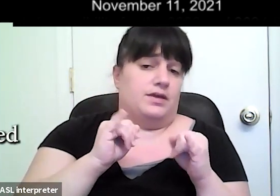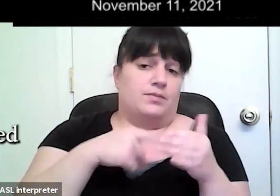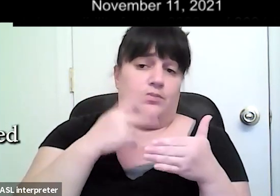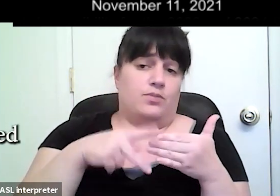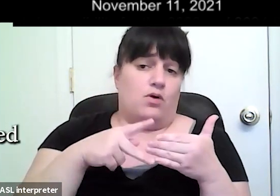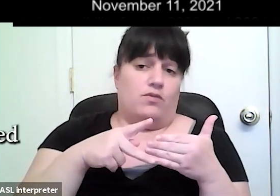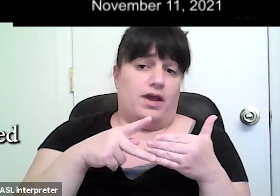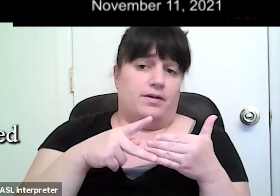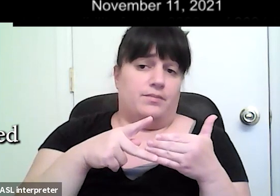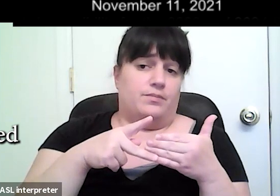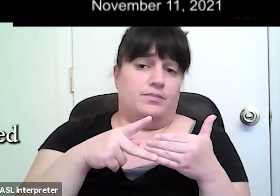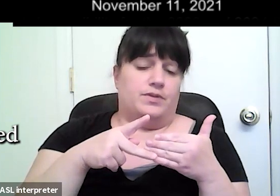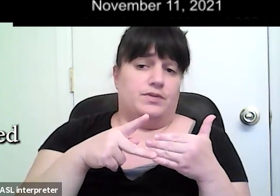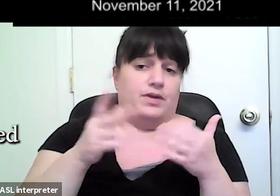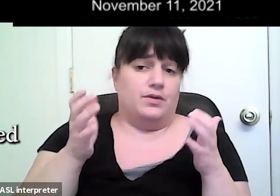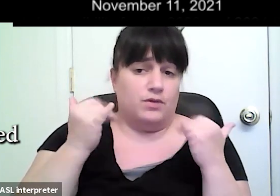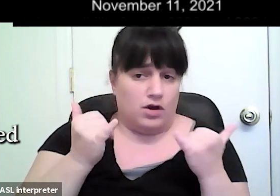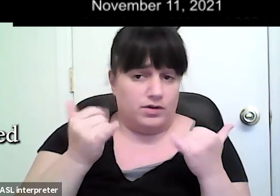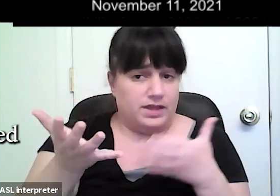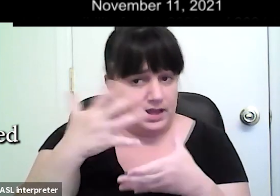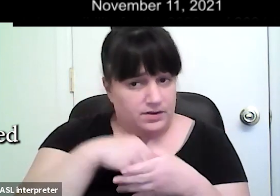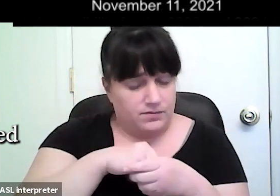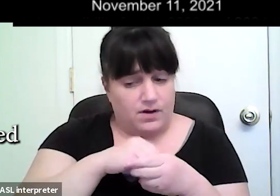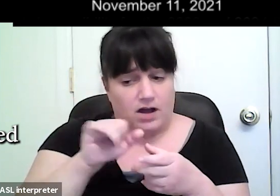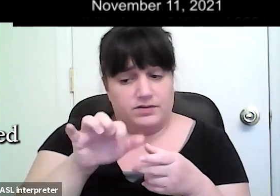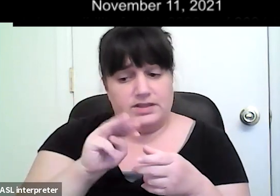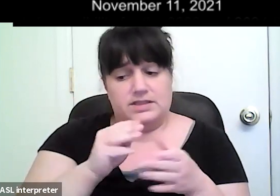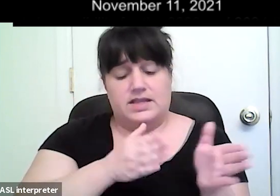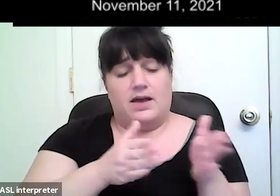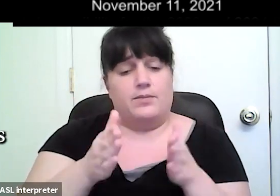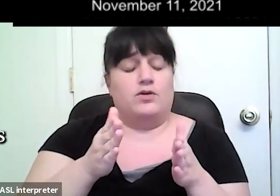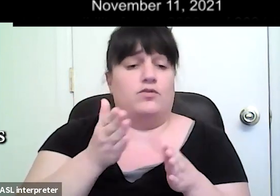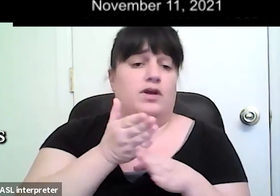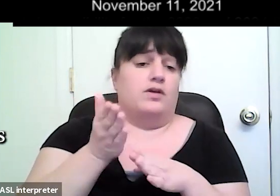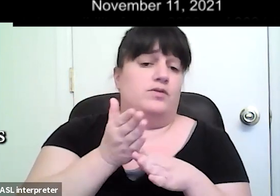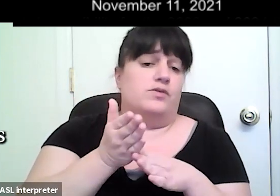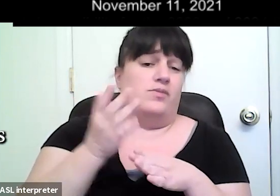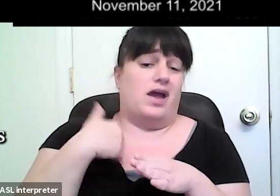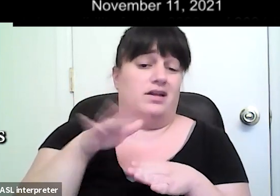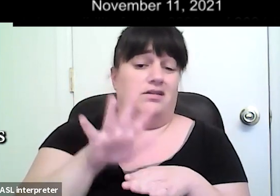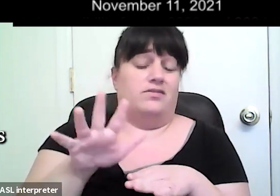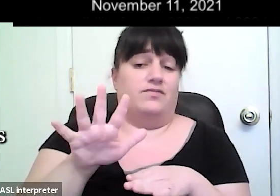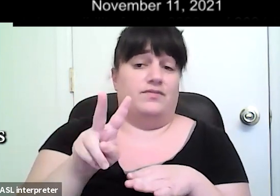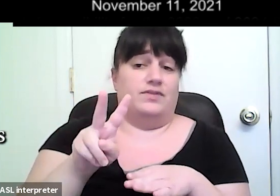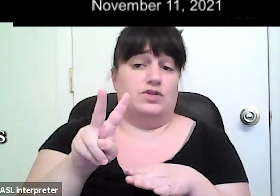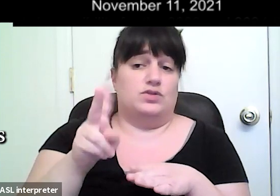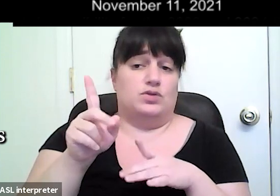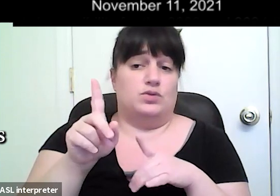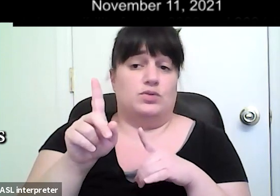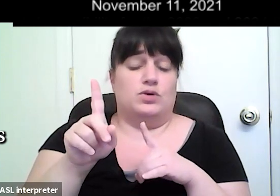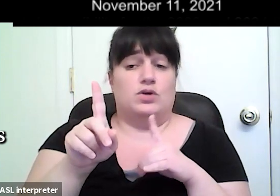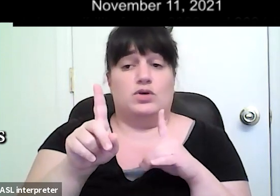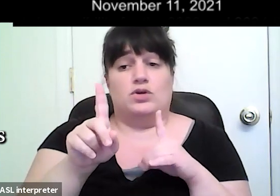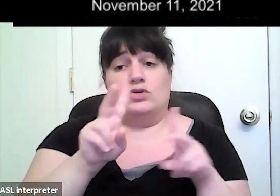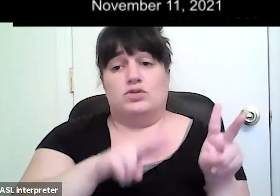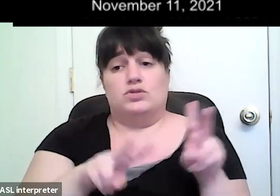programs who are currently involved in STEM career pathways. We had about 52 survey responses and